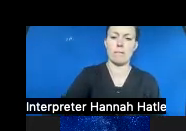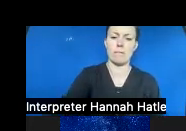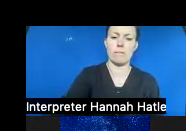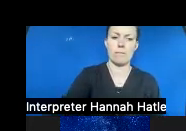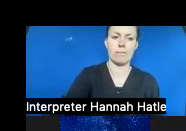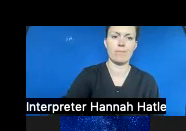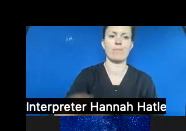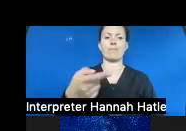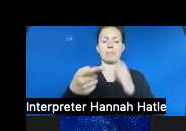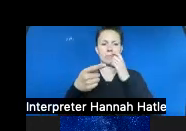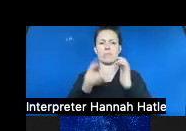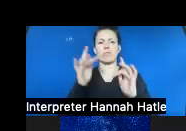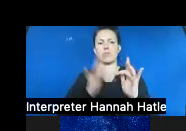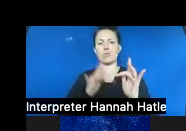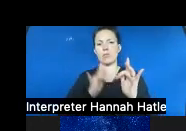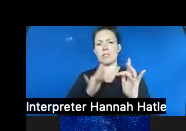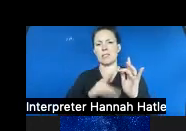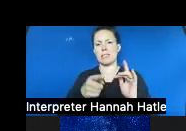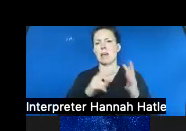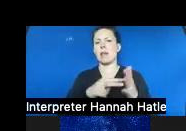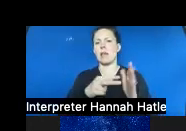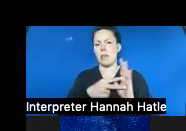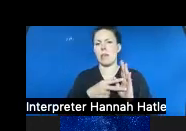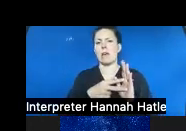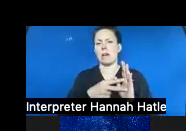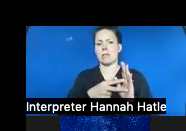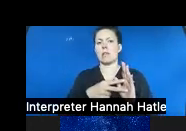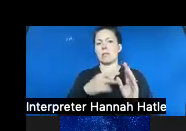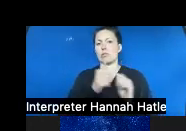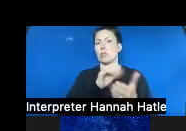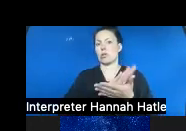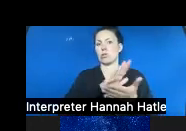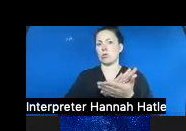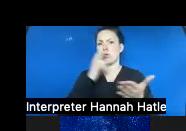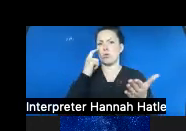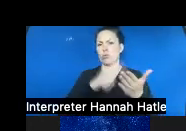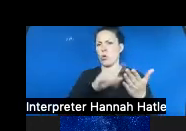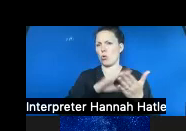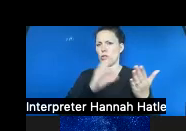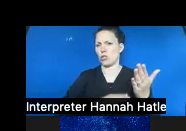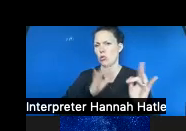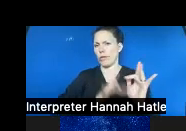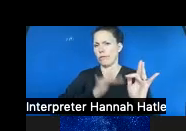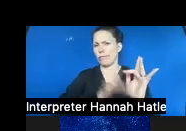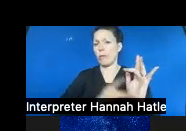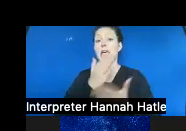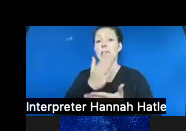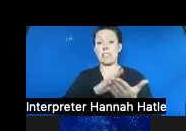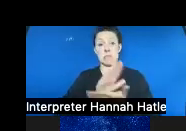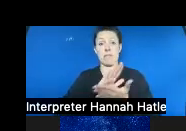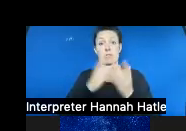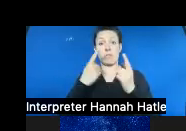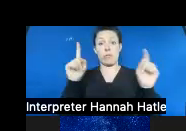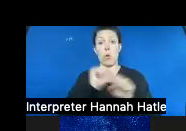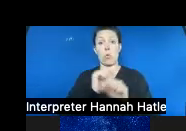Truancy, that can be a sign. Worked with a couple of schools that they started working together across the different districts, because